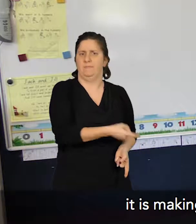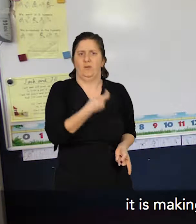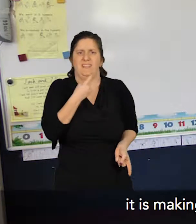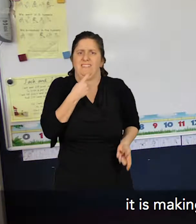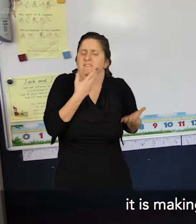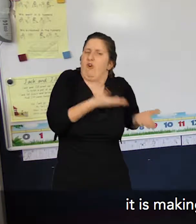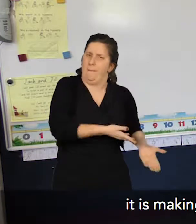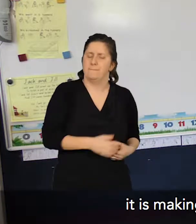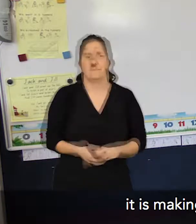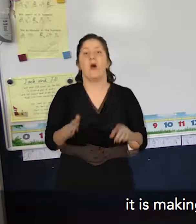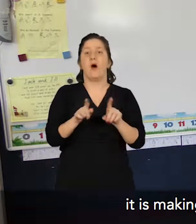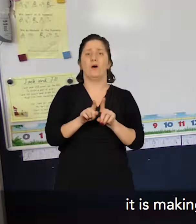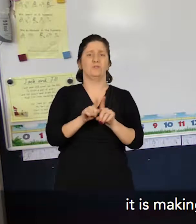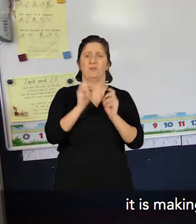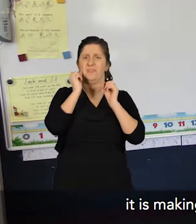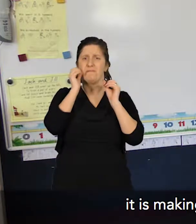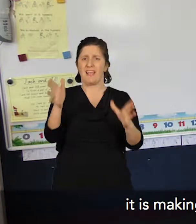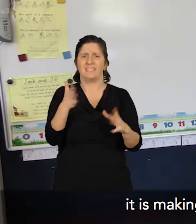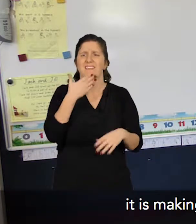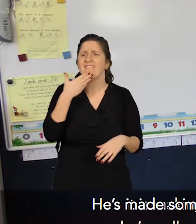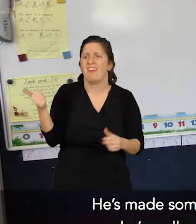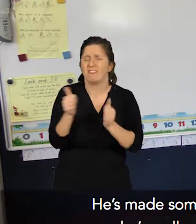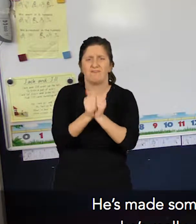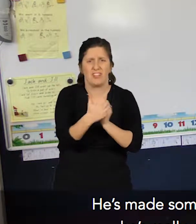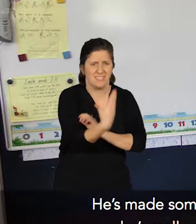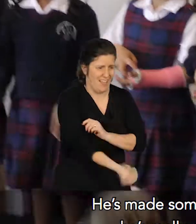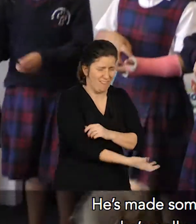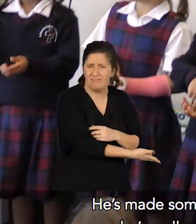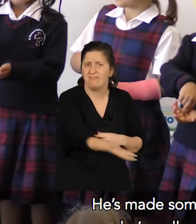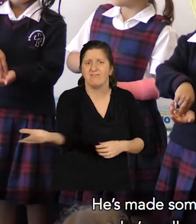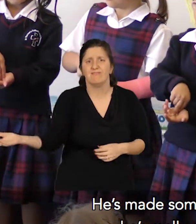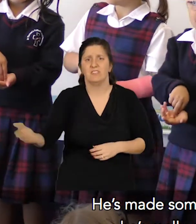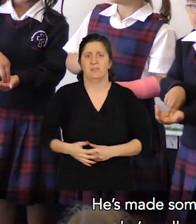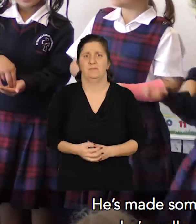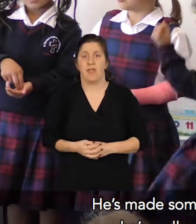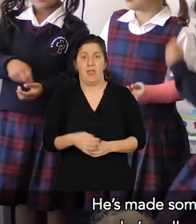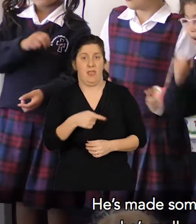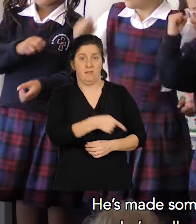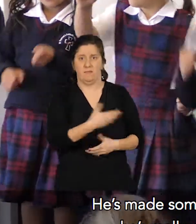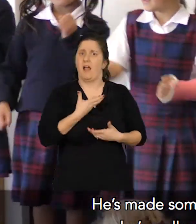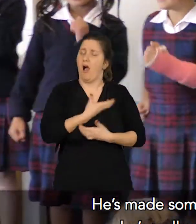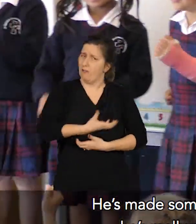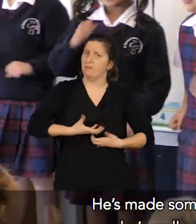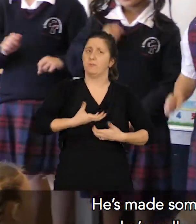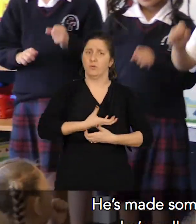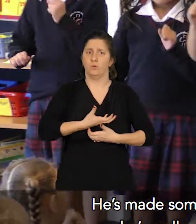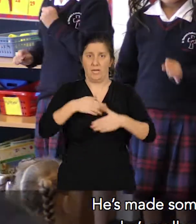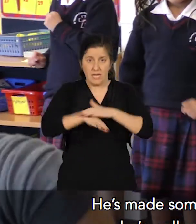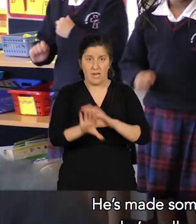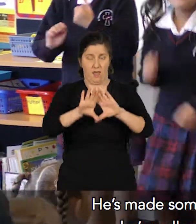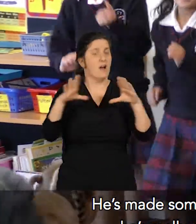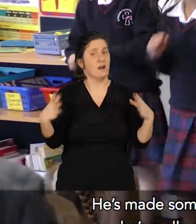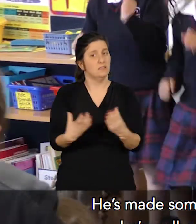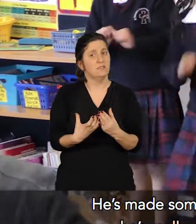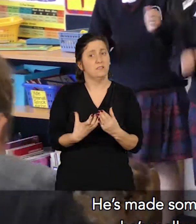and join in and participate. He's made some really lovely friendships with the children, and